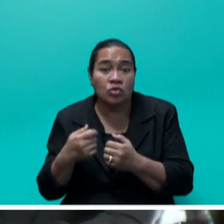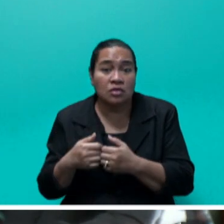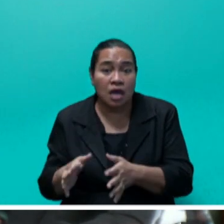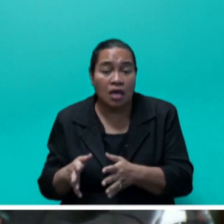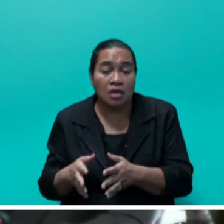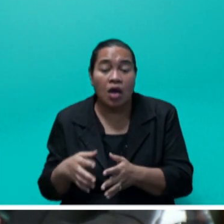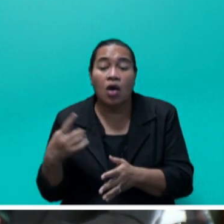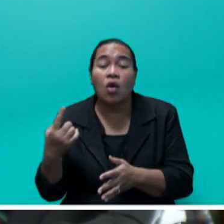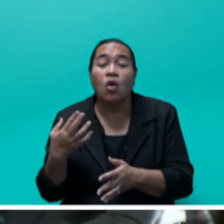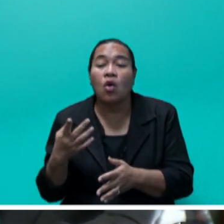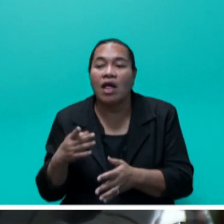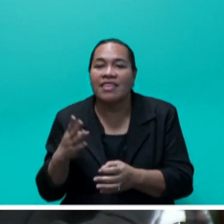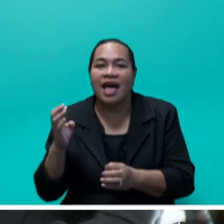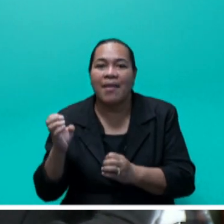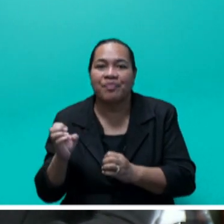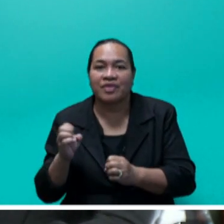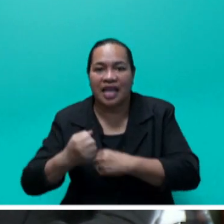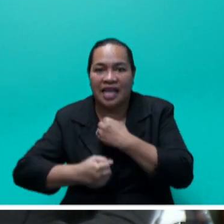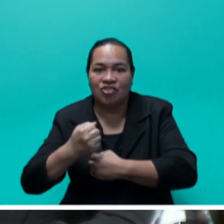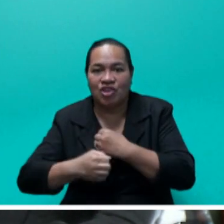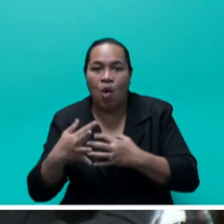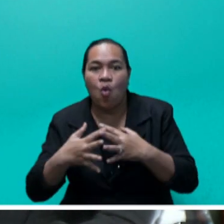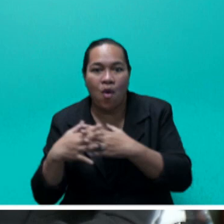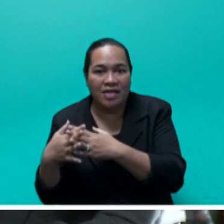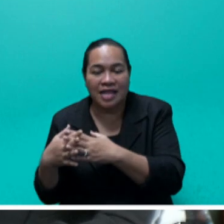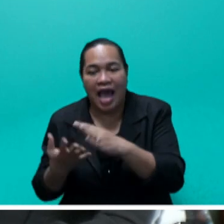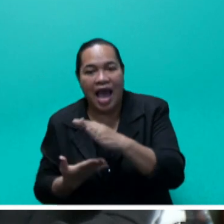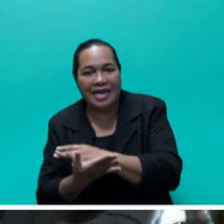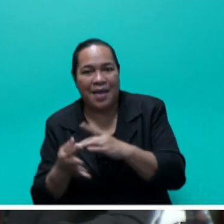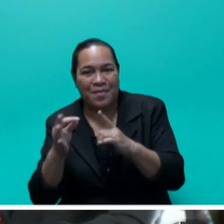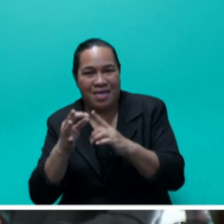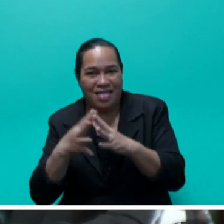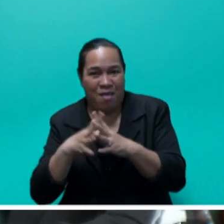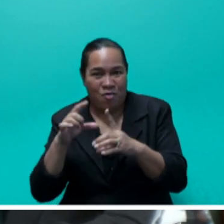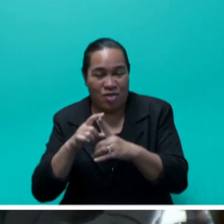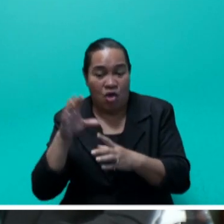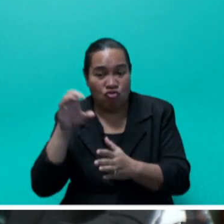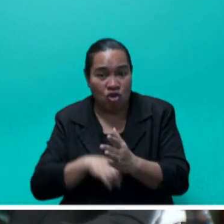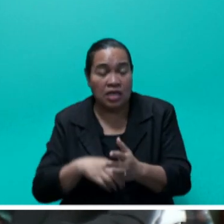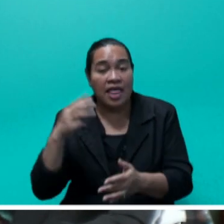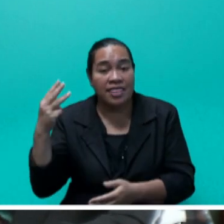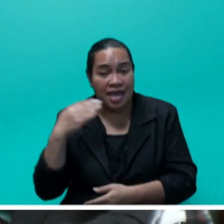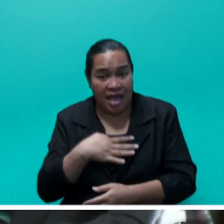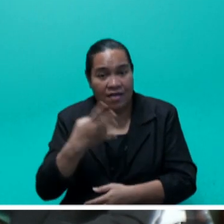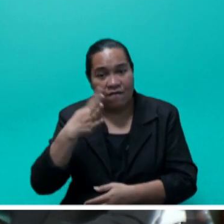Divisional Engineer West under the Ministry of Public Works at a cost of